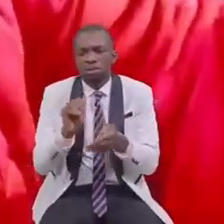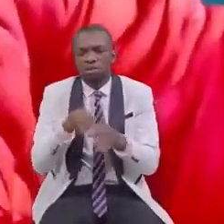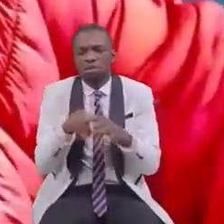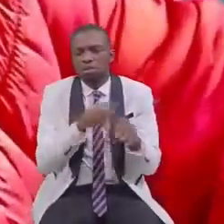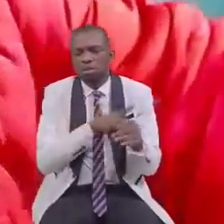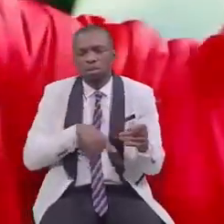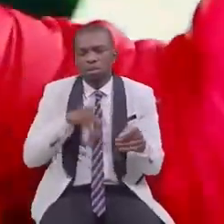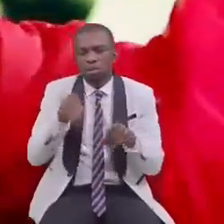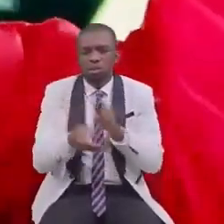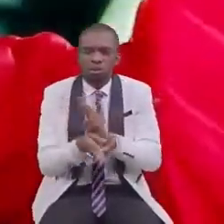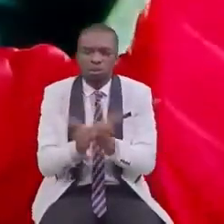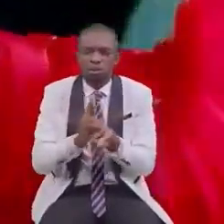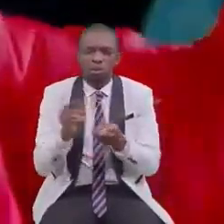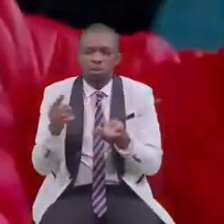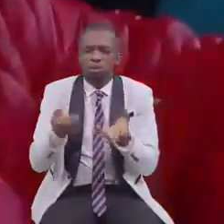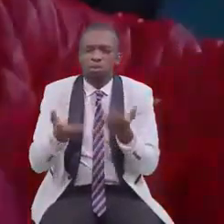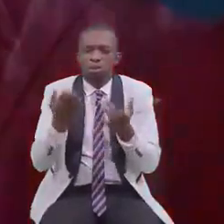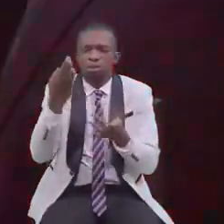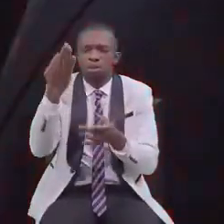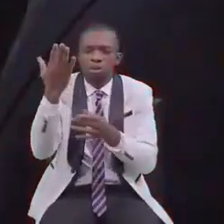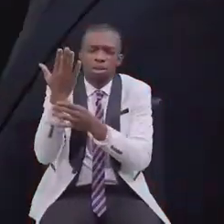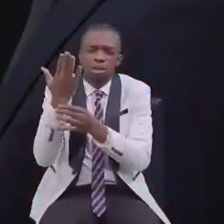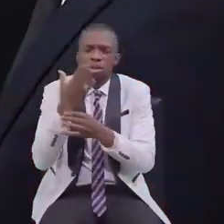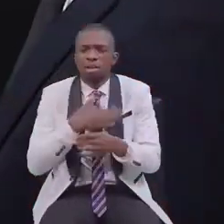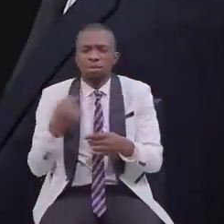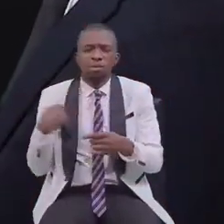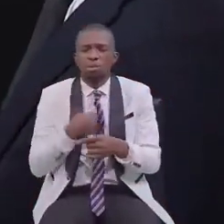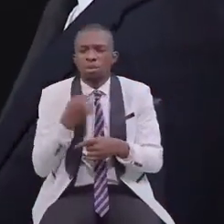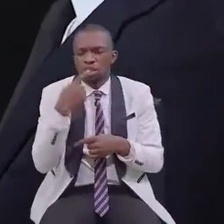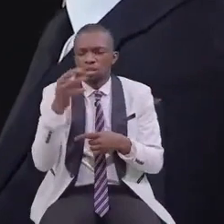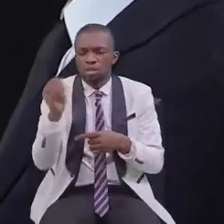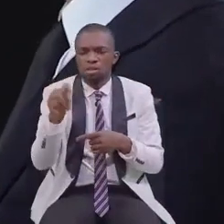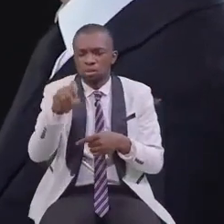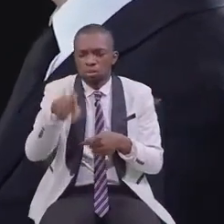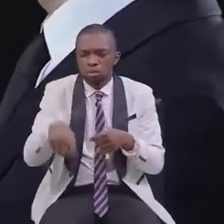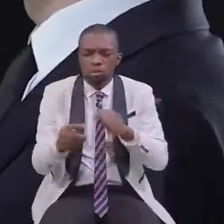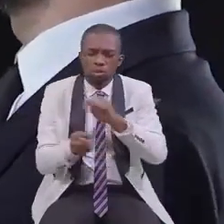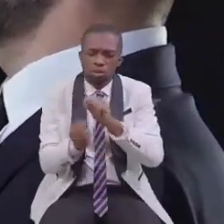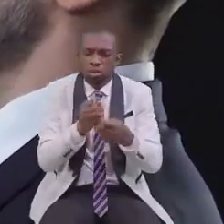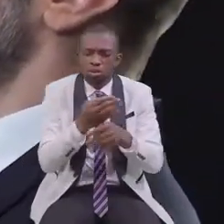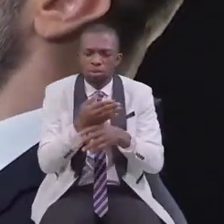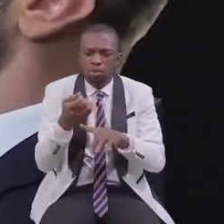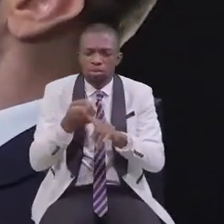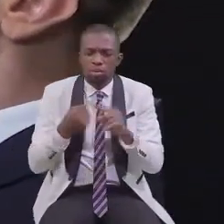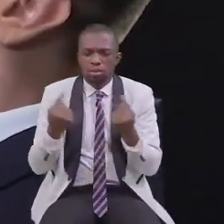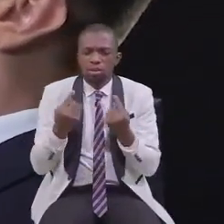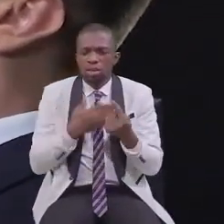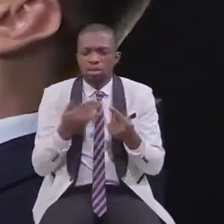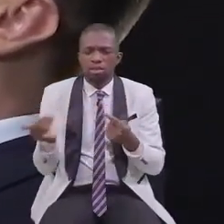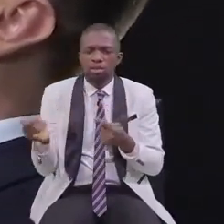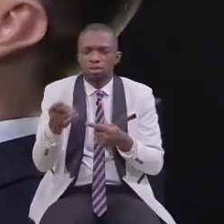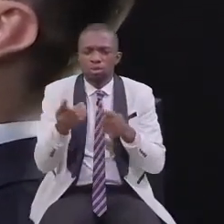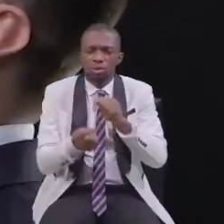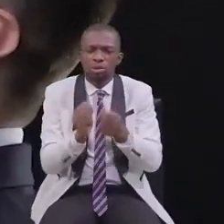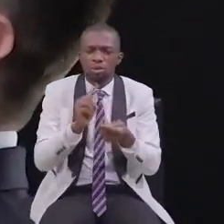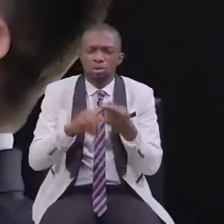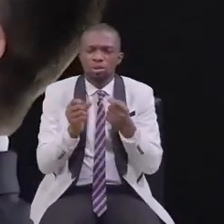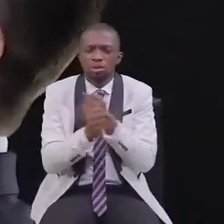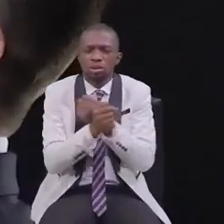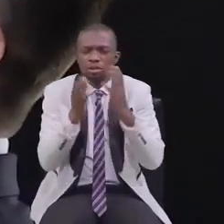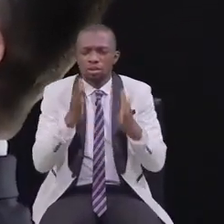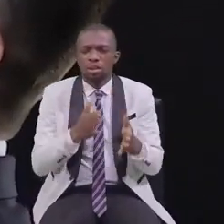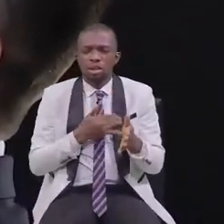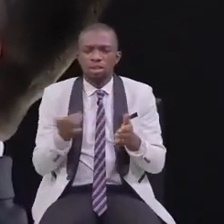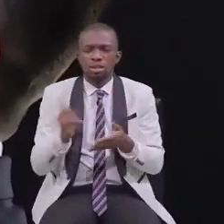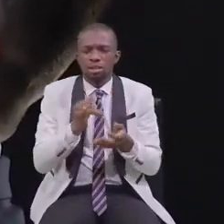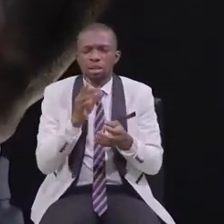you, and then we tell them, you must turn away from sin and turn to the Savior, and they do, and they're born again,